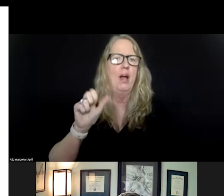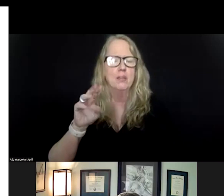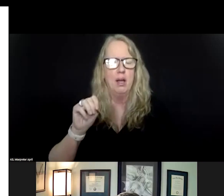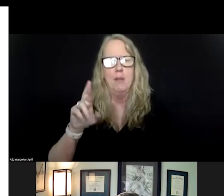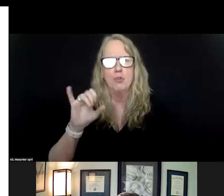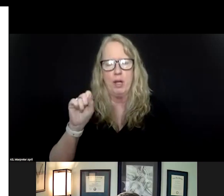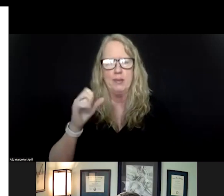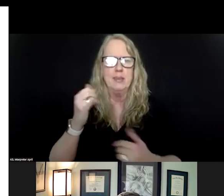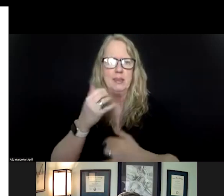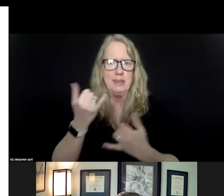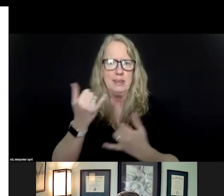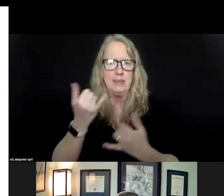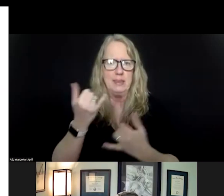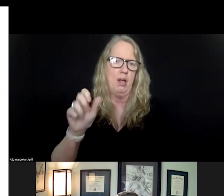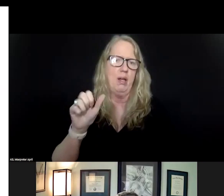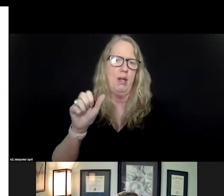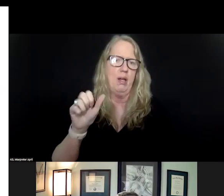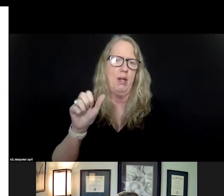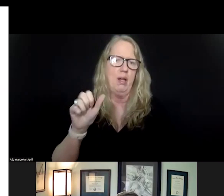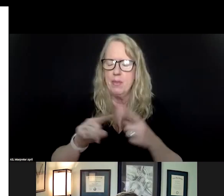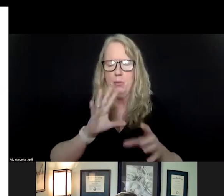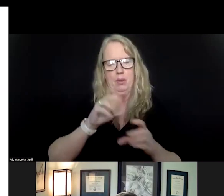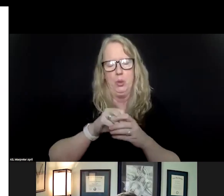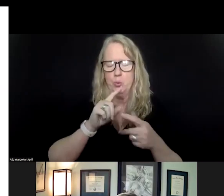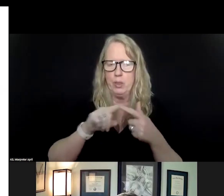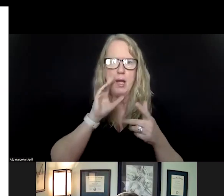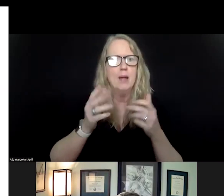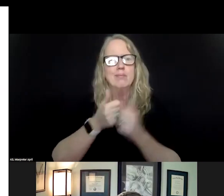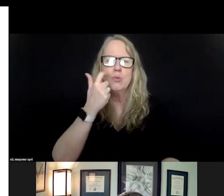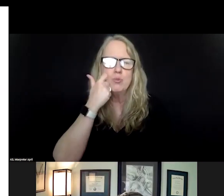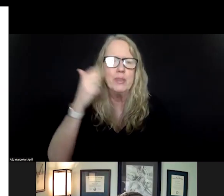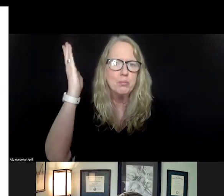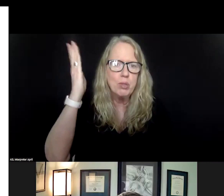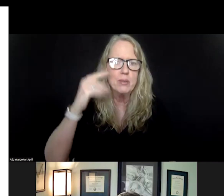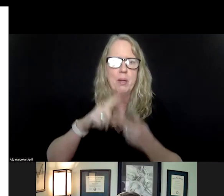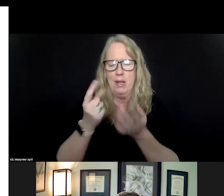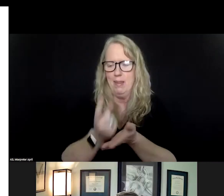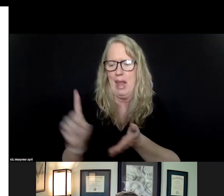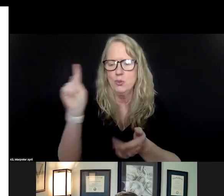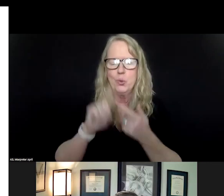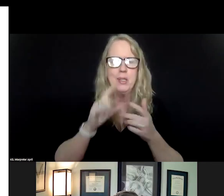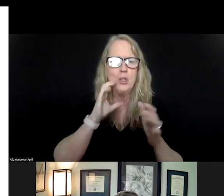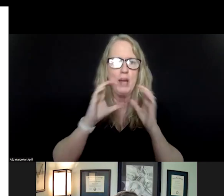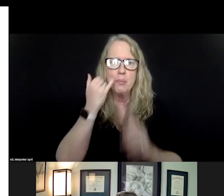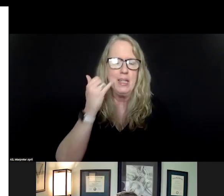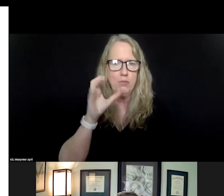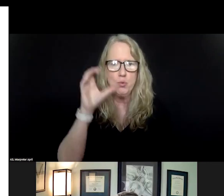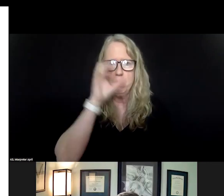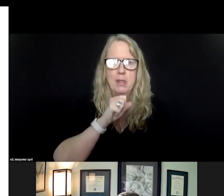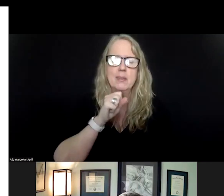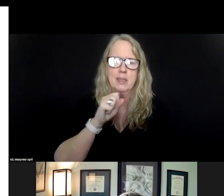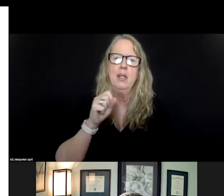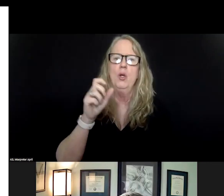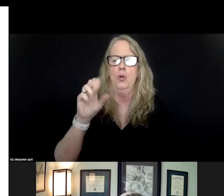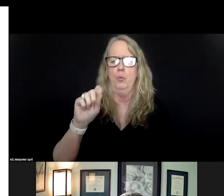talk.crisisnow.com. That includes the latest presentations, including last week's conversation, if you missed it, with